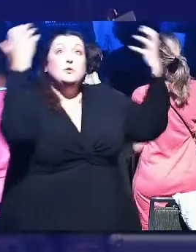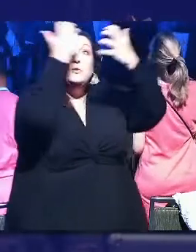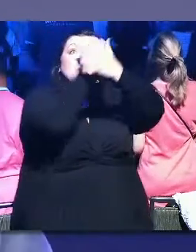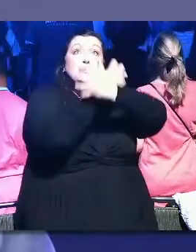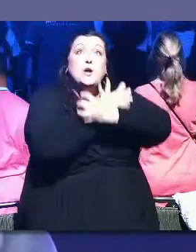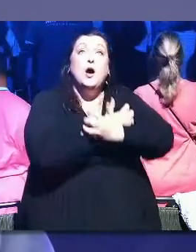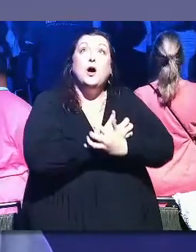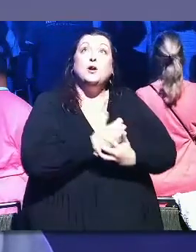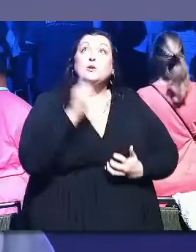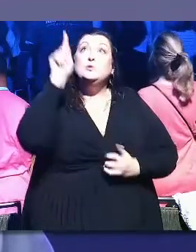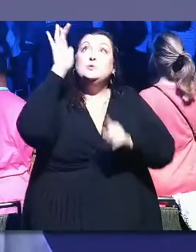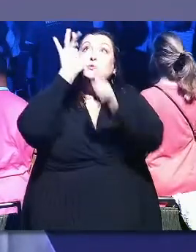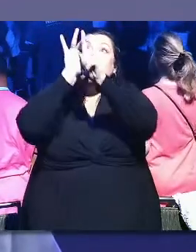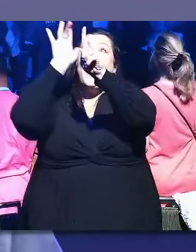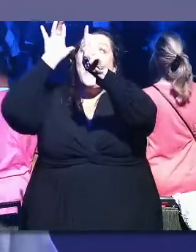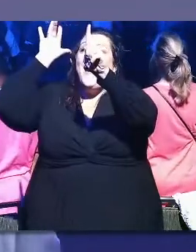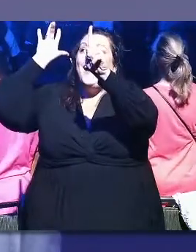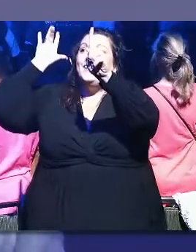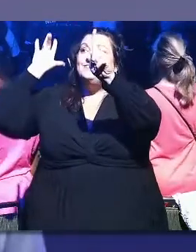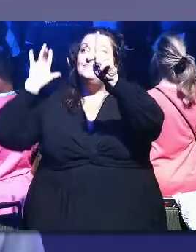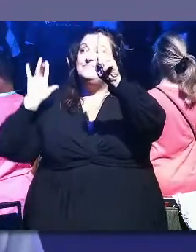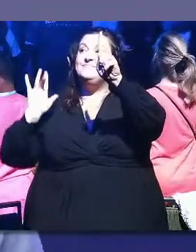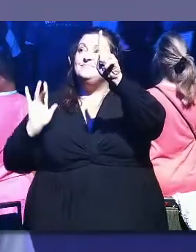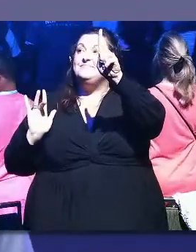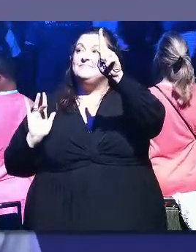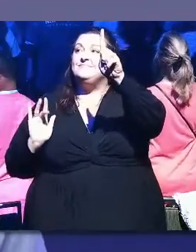Into the darkness you shine,